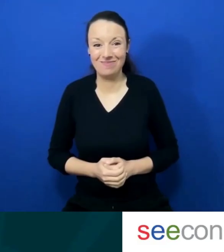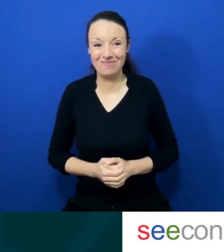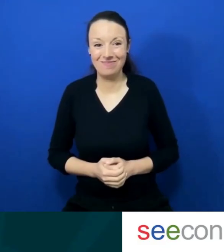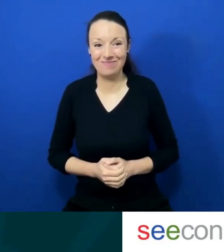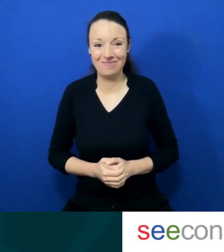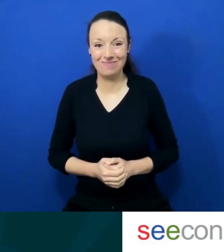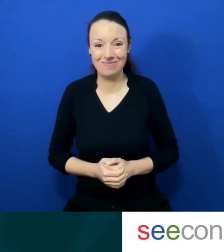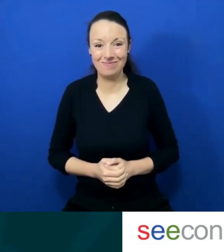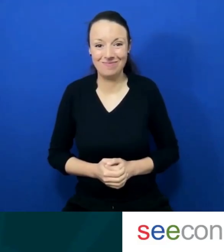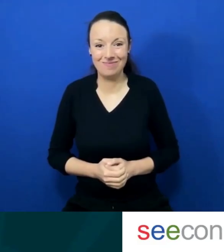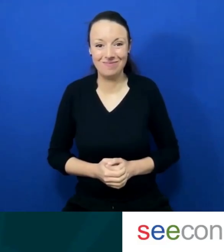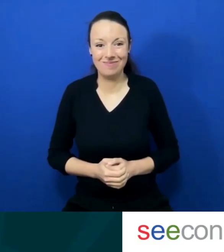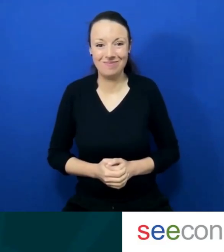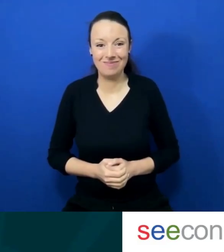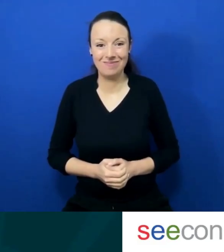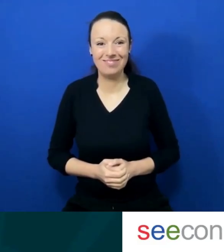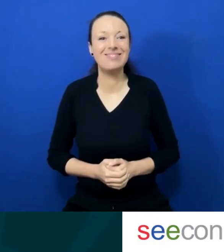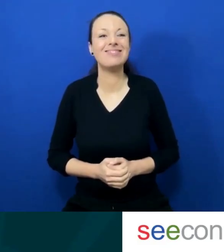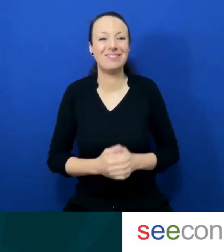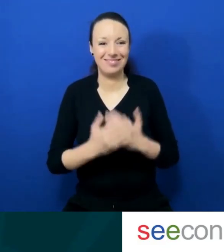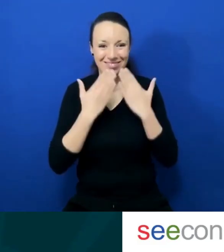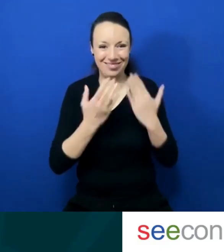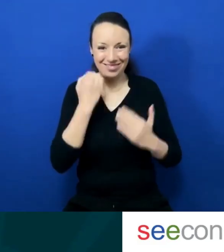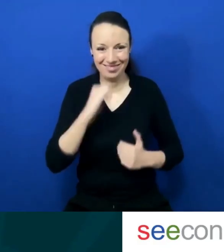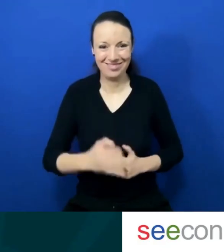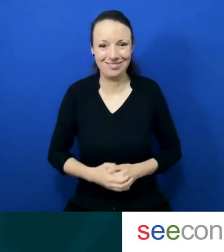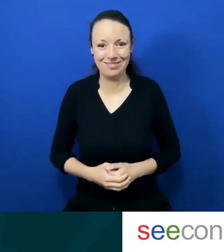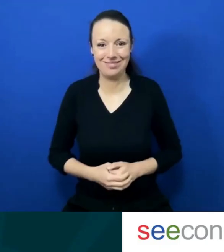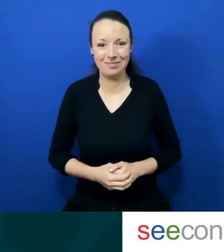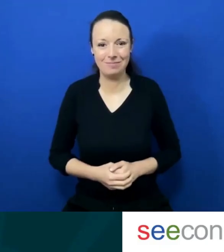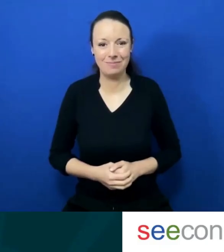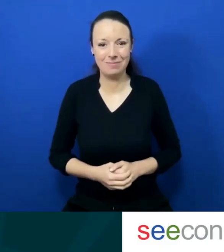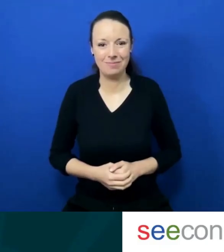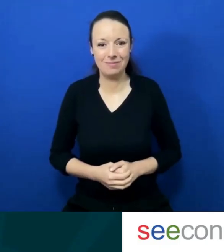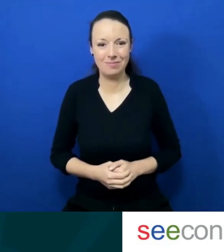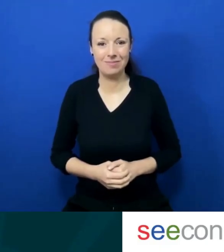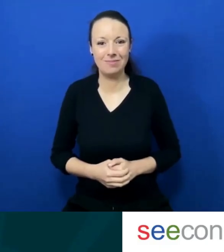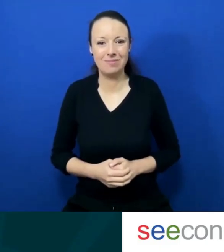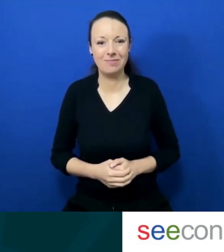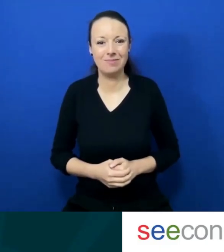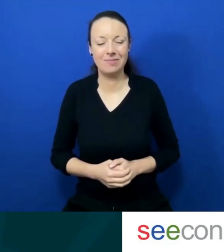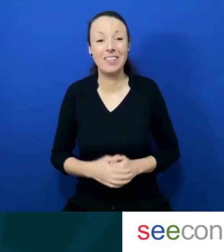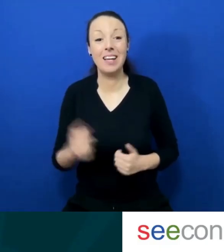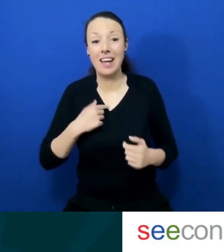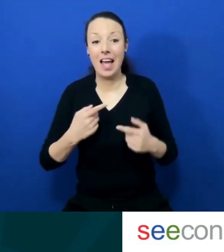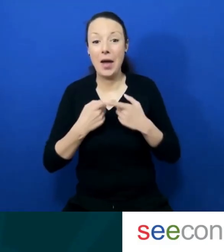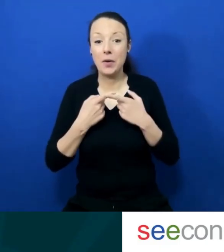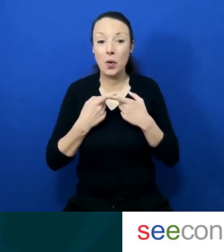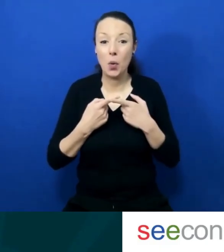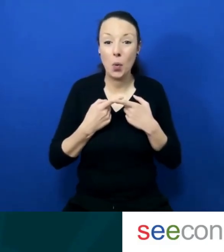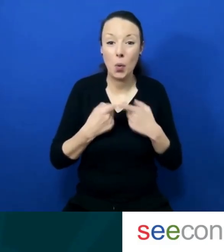Dziękuję bardzo. Thank you so much. So just a quick specification. It's not actually the city of Lucerne.